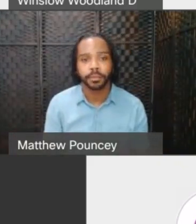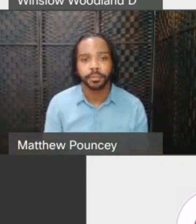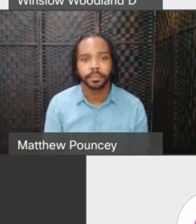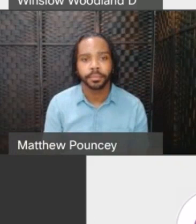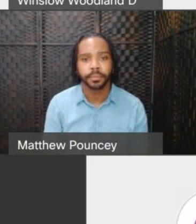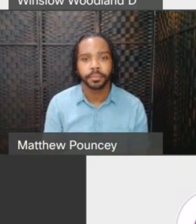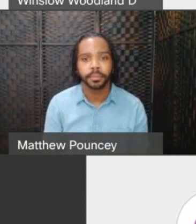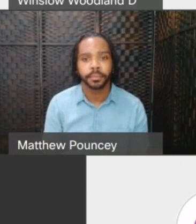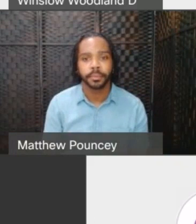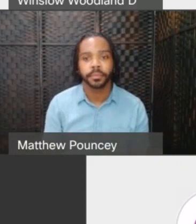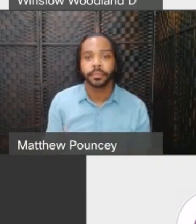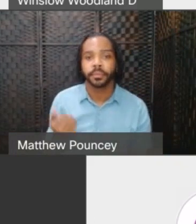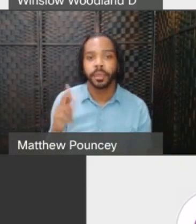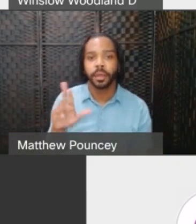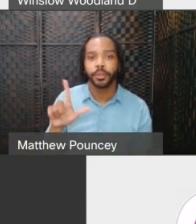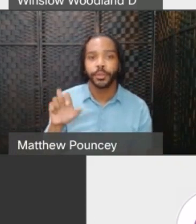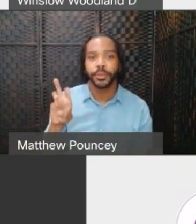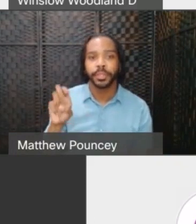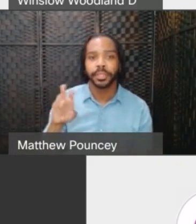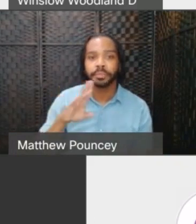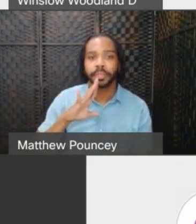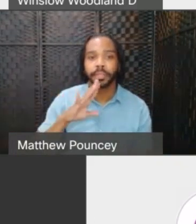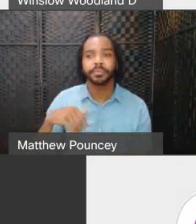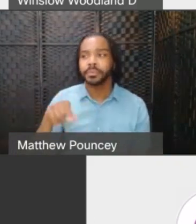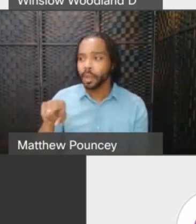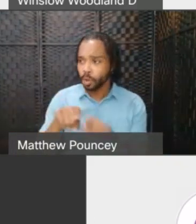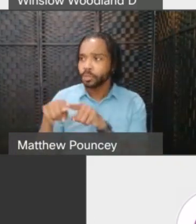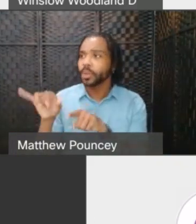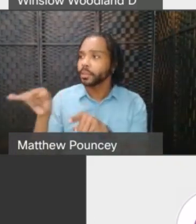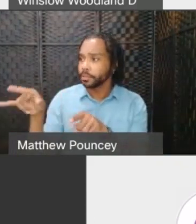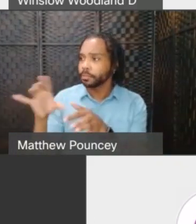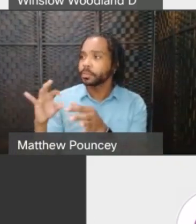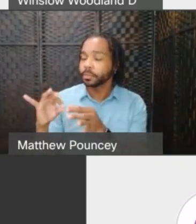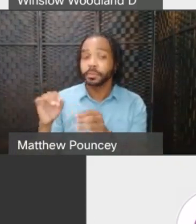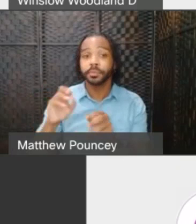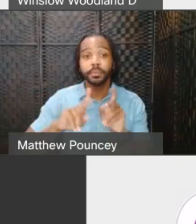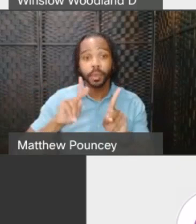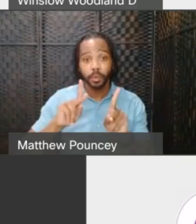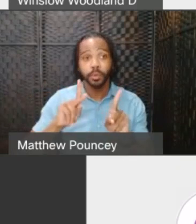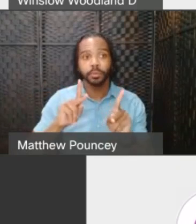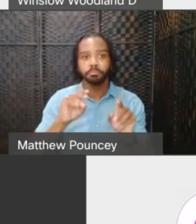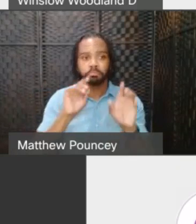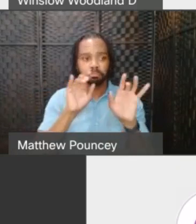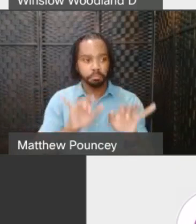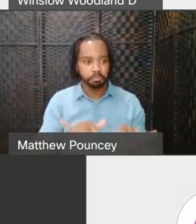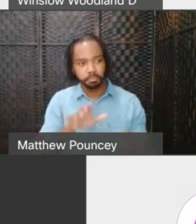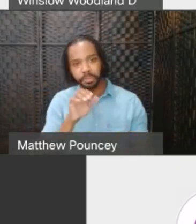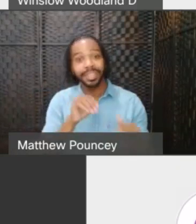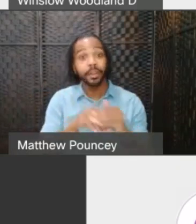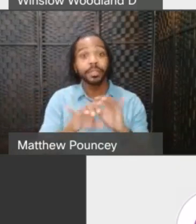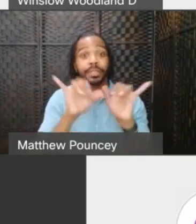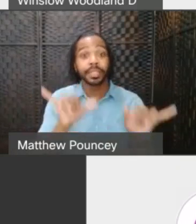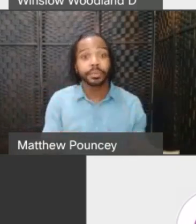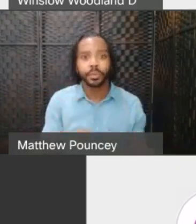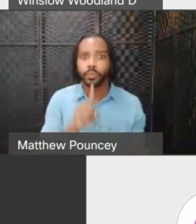And the other thing, I think that, like you said, Dr. Jenkins said, when people enter into the system, they really have to